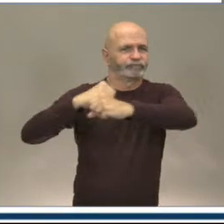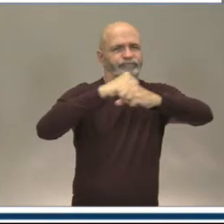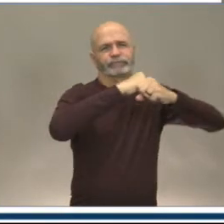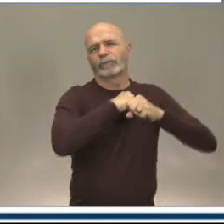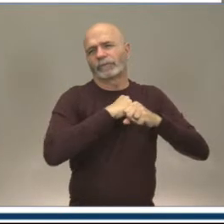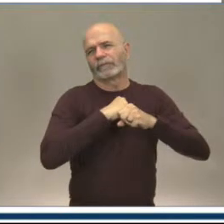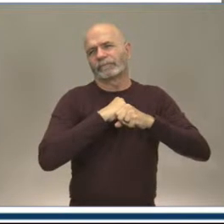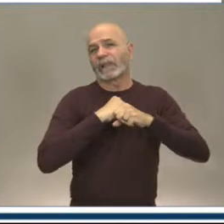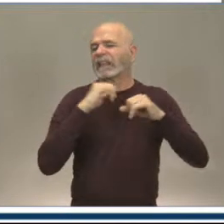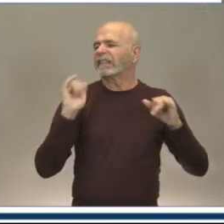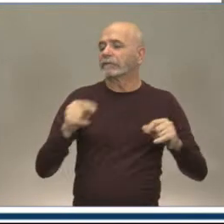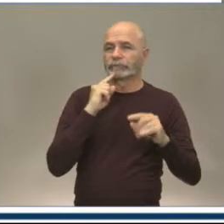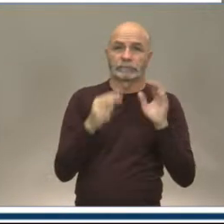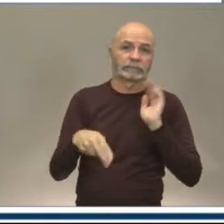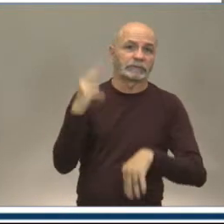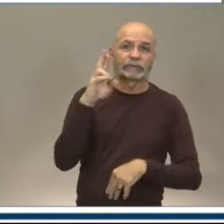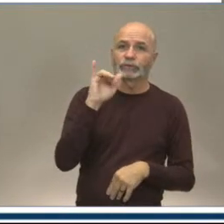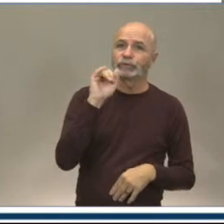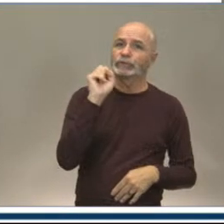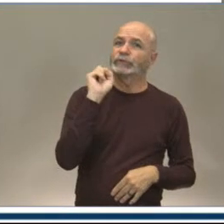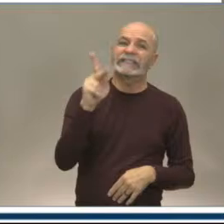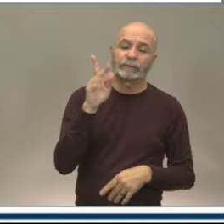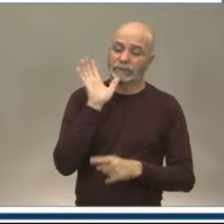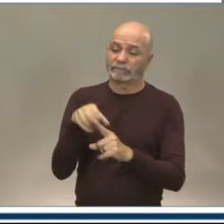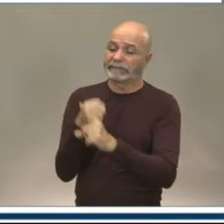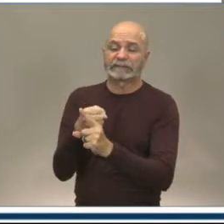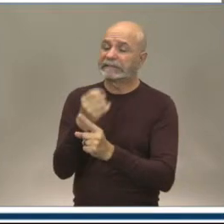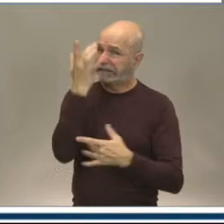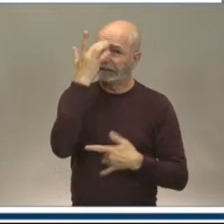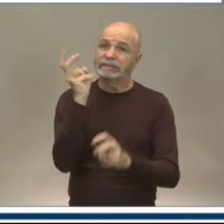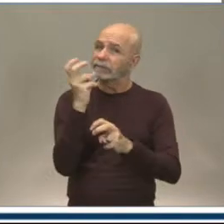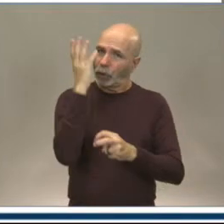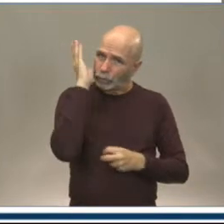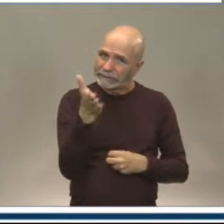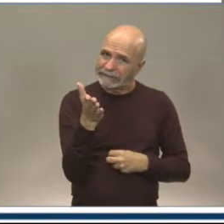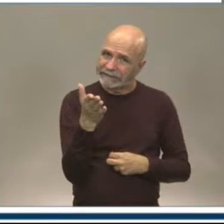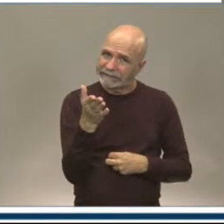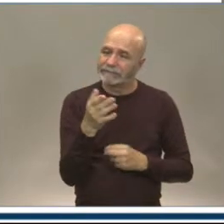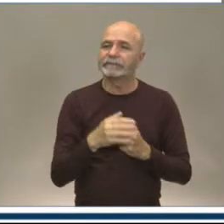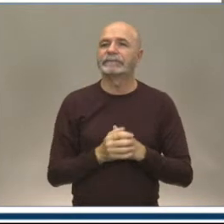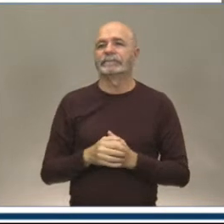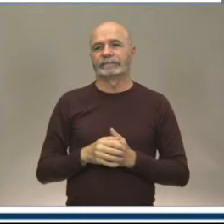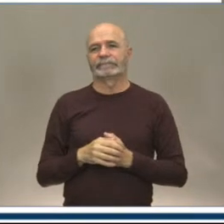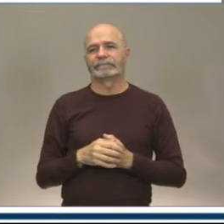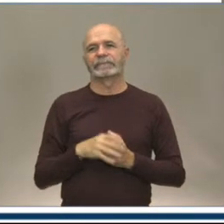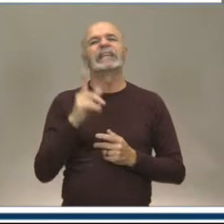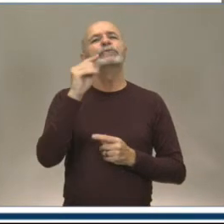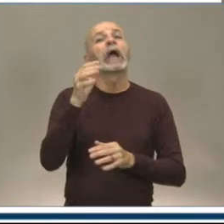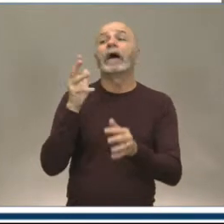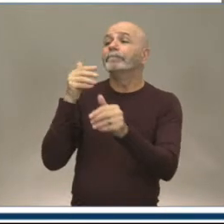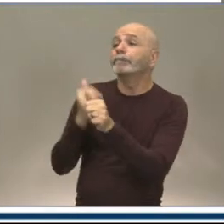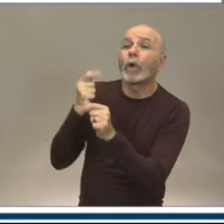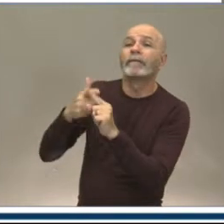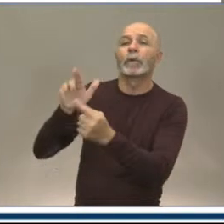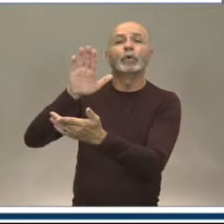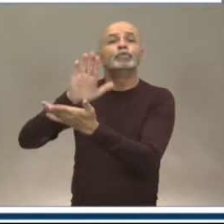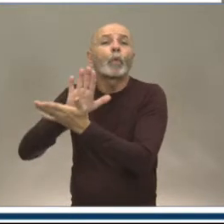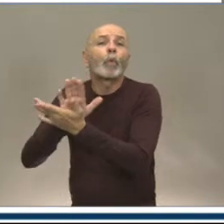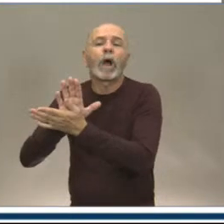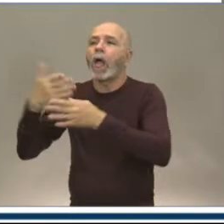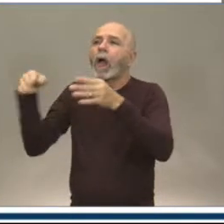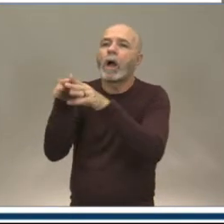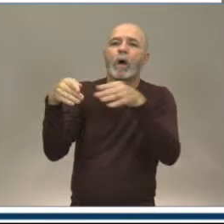severe illness. It will also help us avoid school closures and the restriction of social and